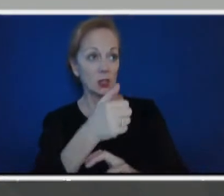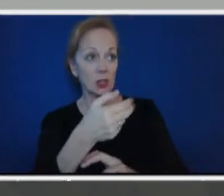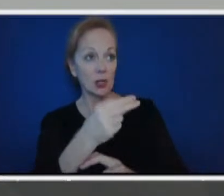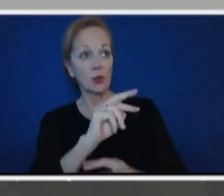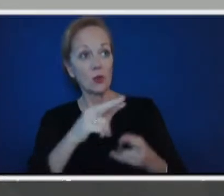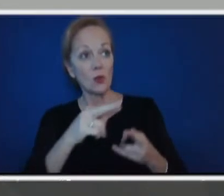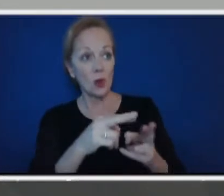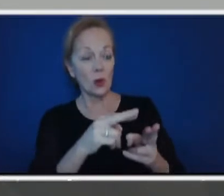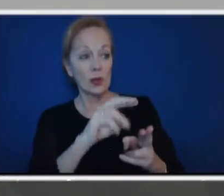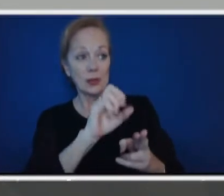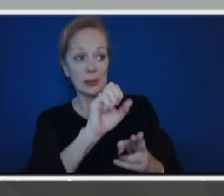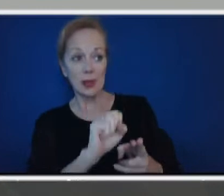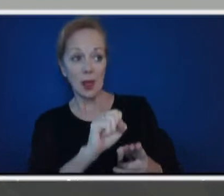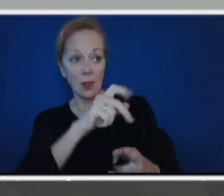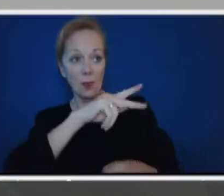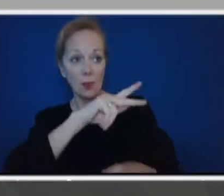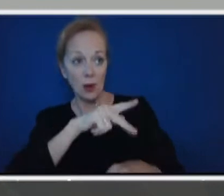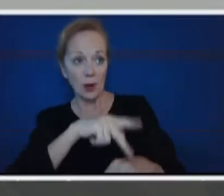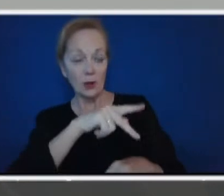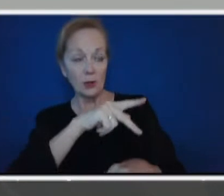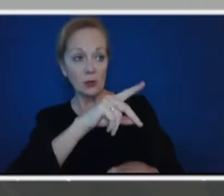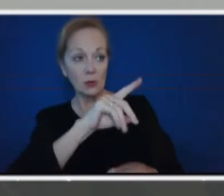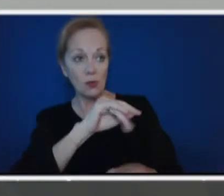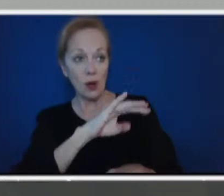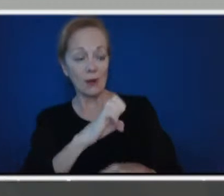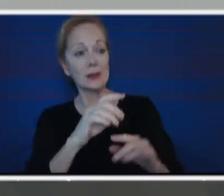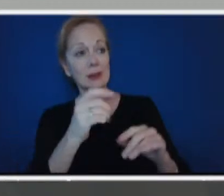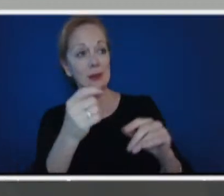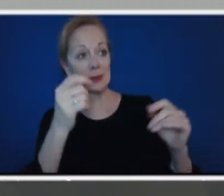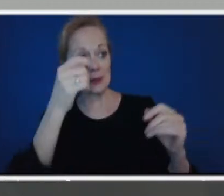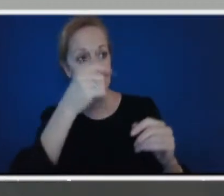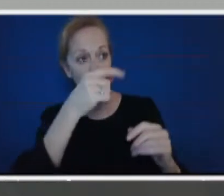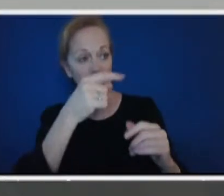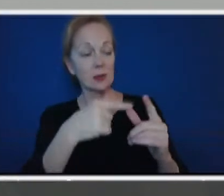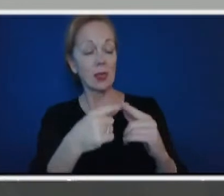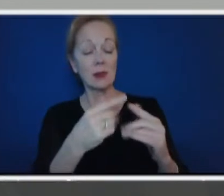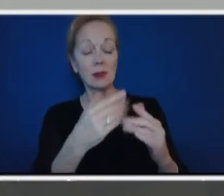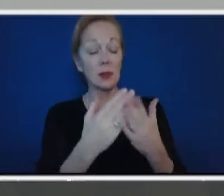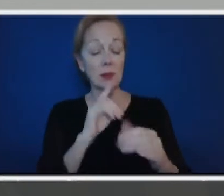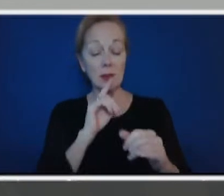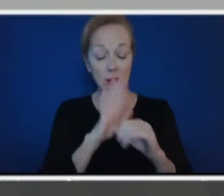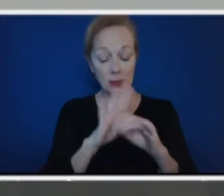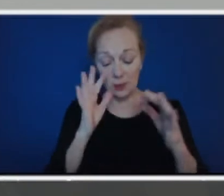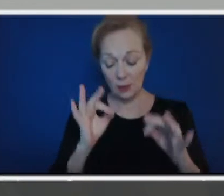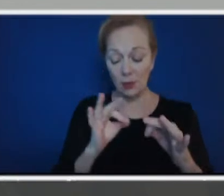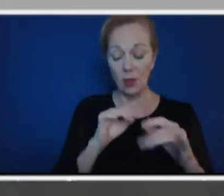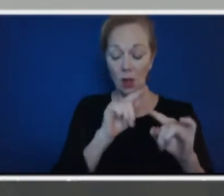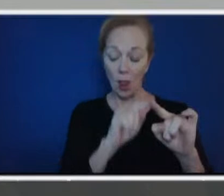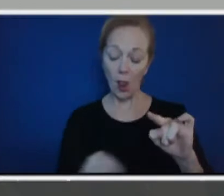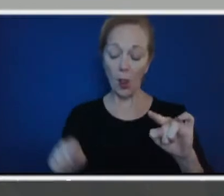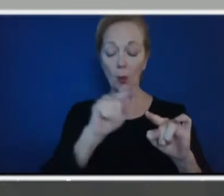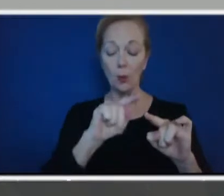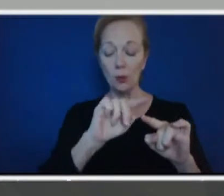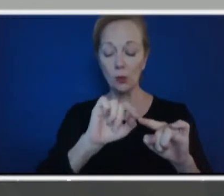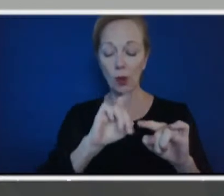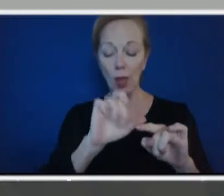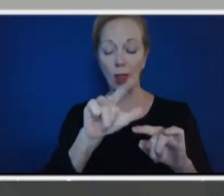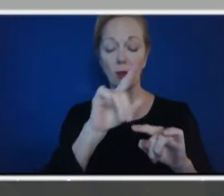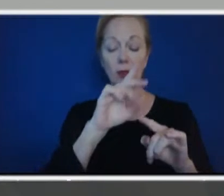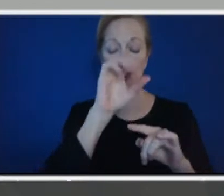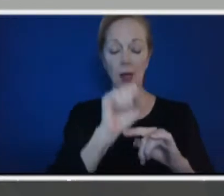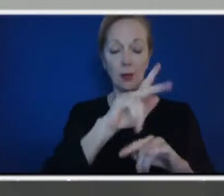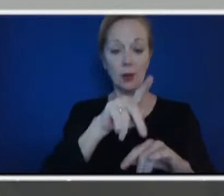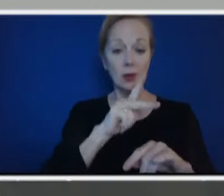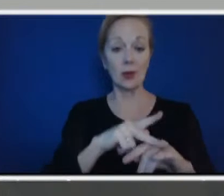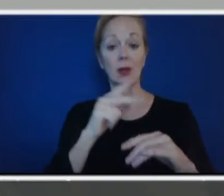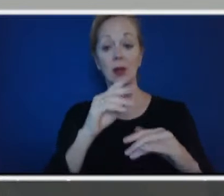Drive signal. There are some provisions and commitments to the loop trail for South Park that are either